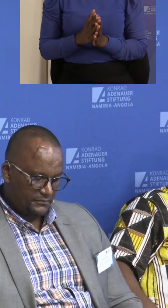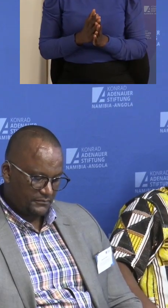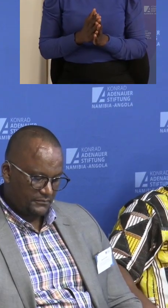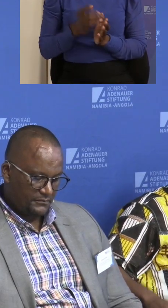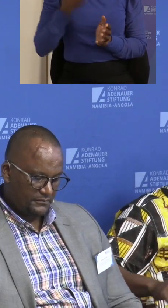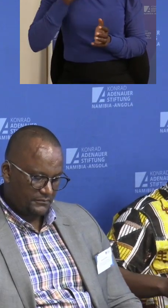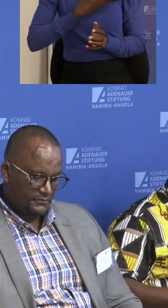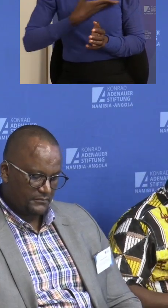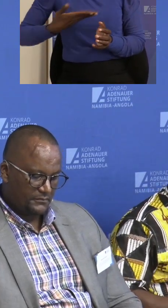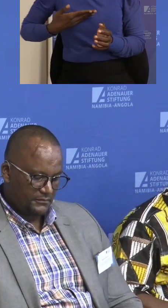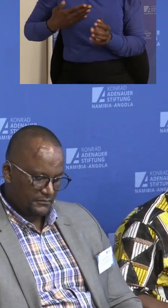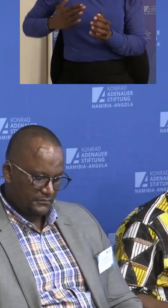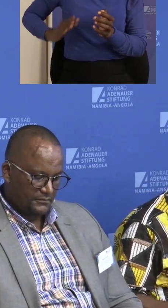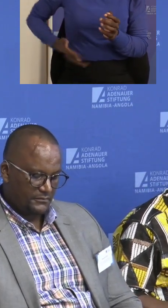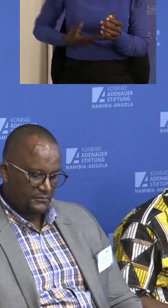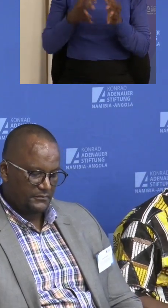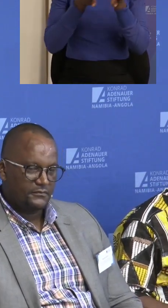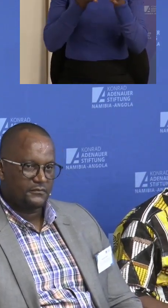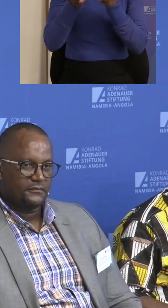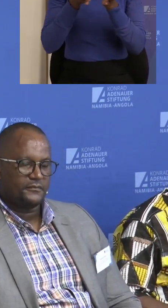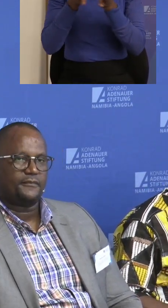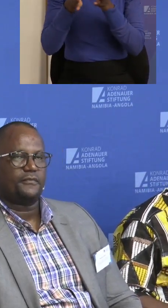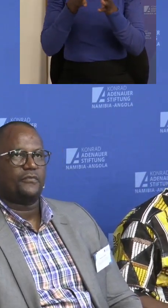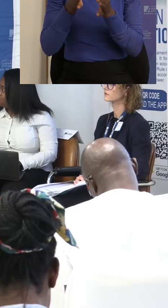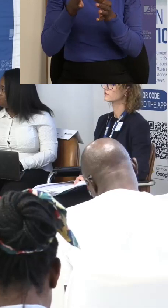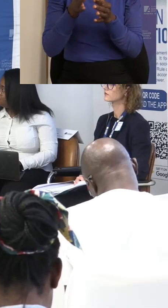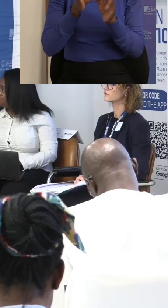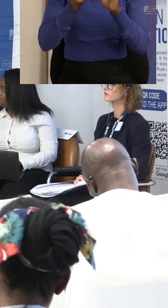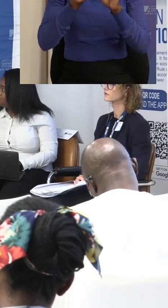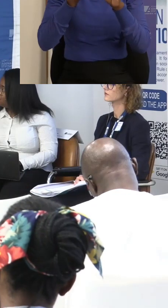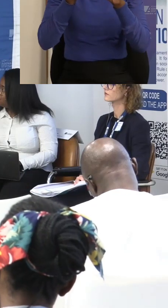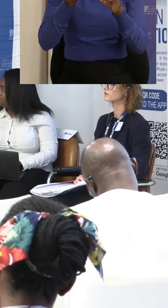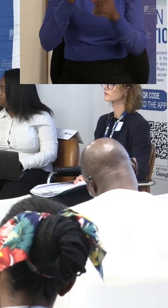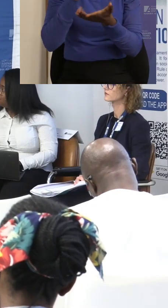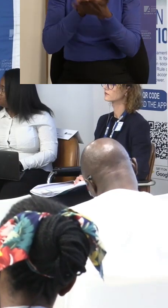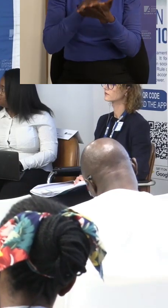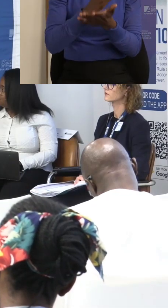Ladies and gentlemen, I would really like to emphasize on this number. Education takes